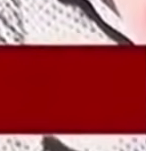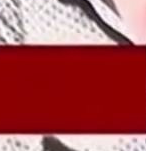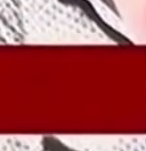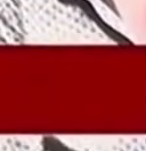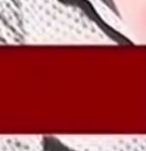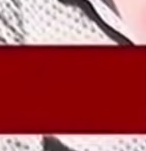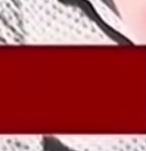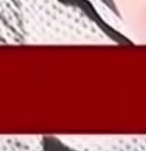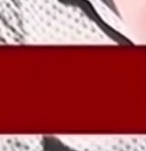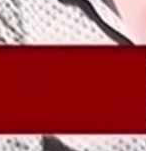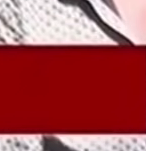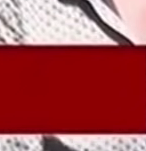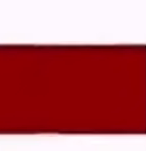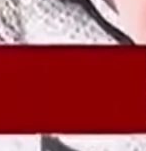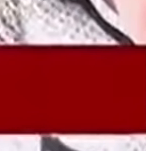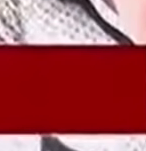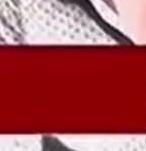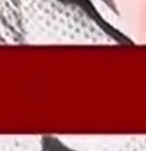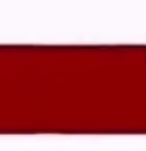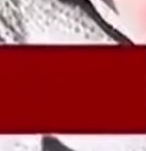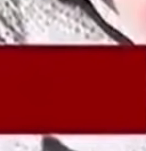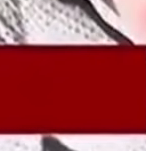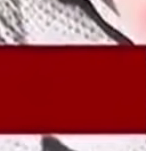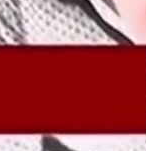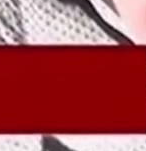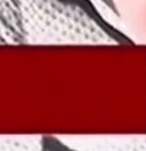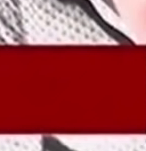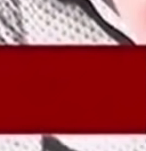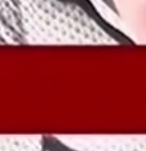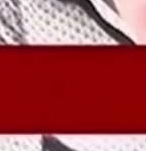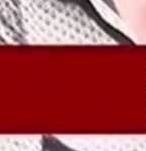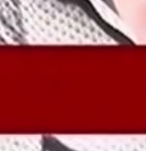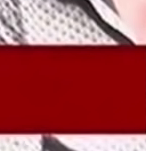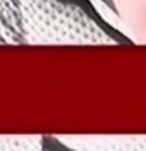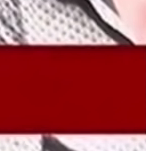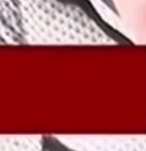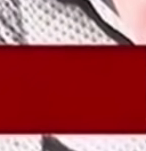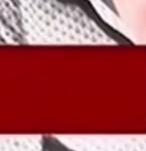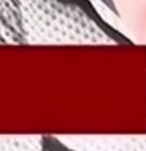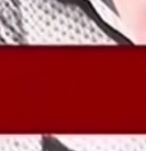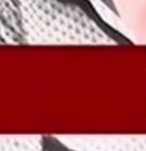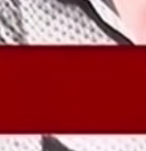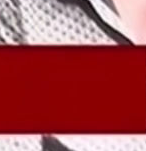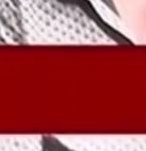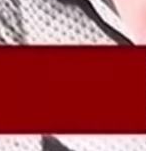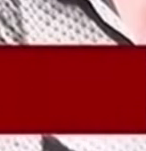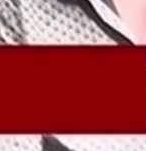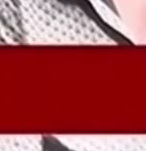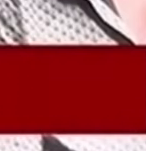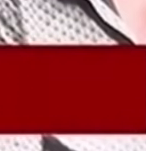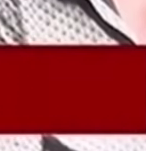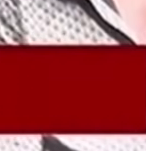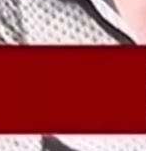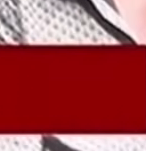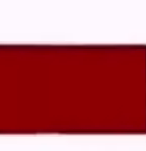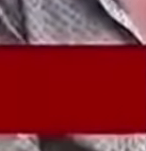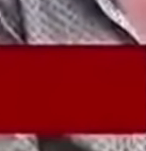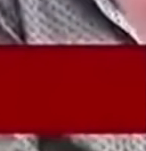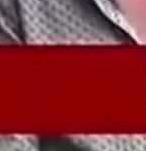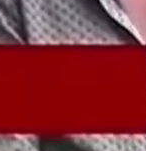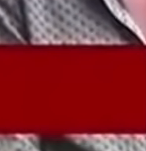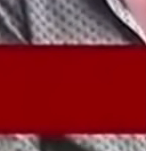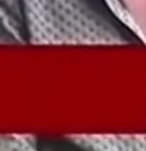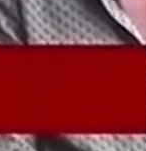is farmers had not received a fair price. Don't control this situation at the expense of the farmers. By the next season, there will be a huge paddy